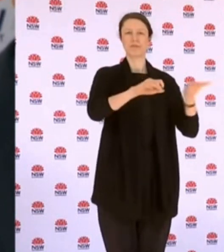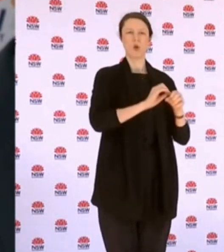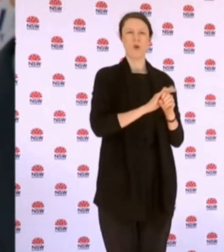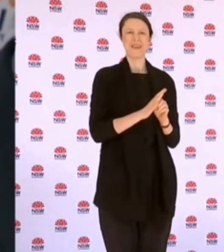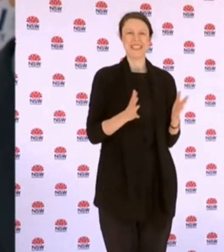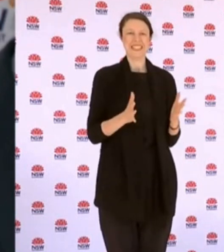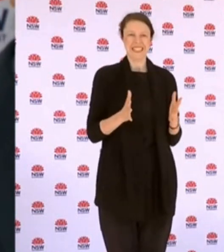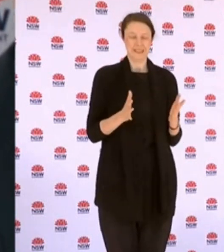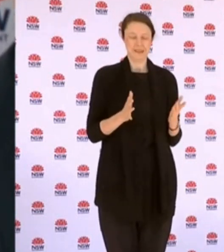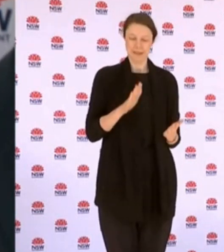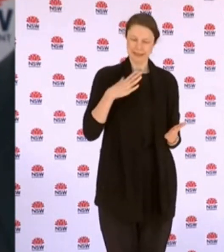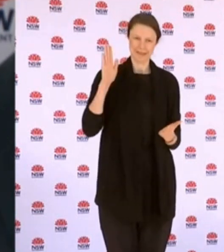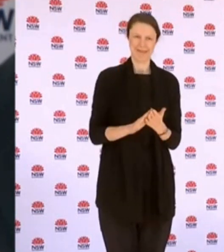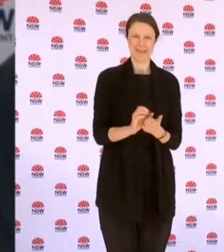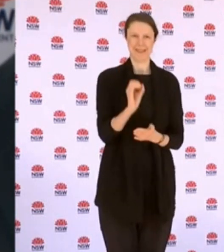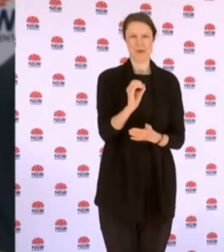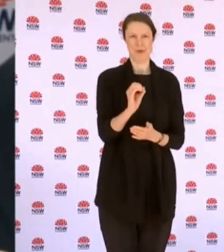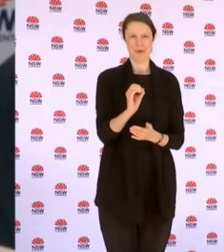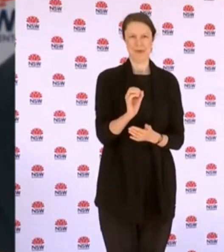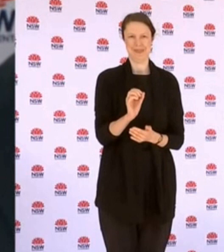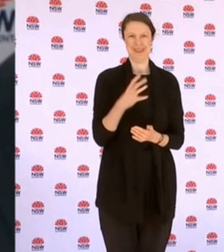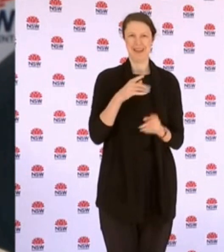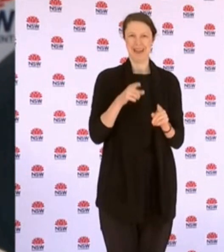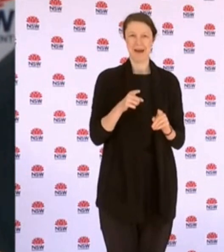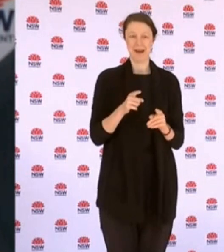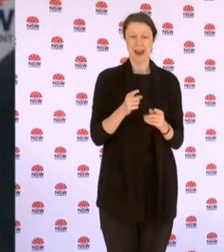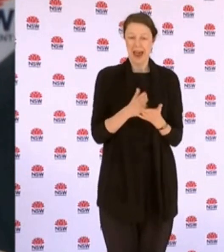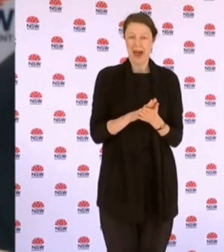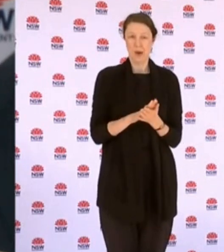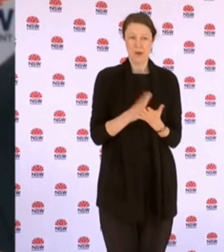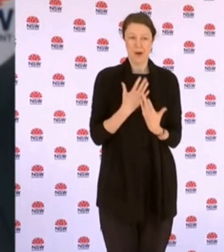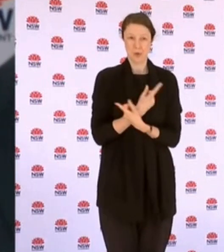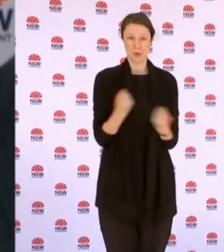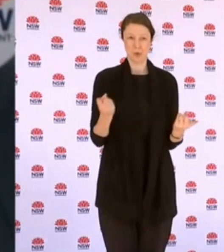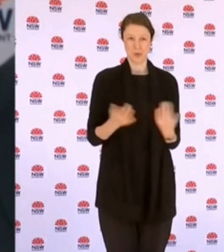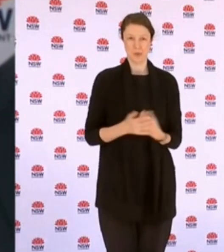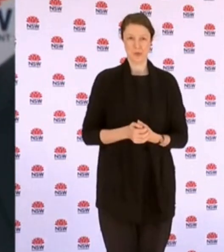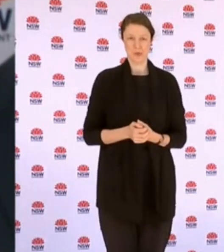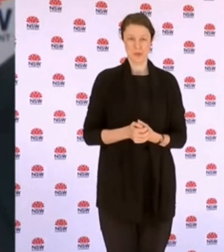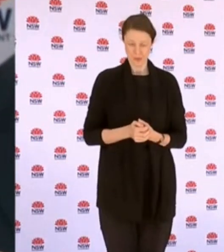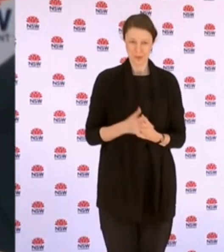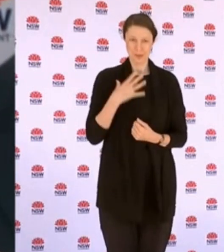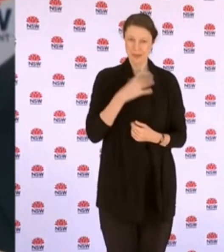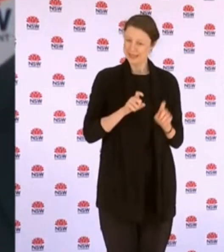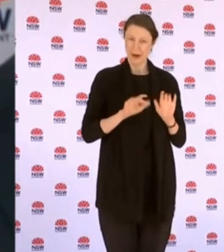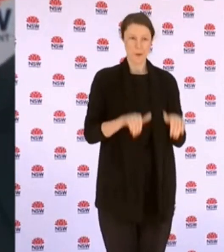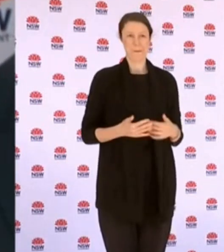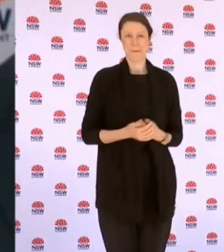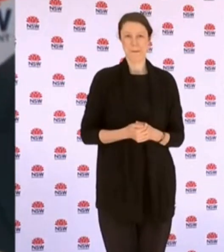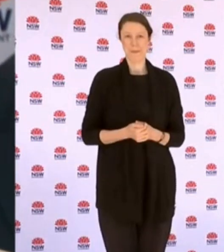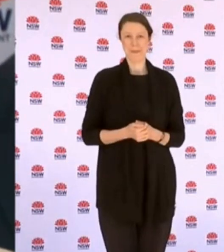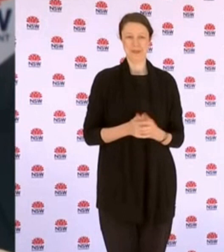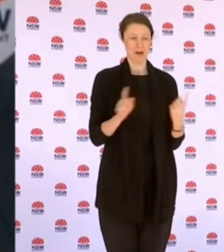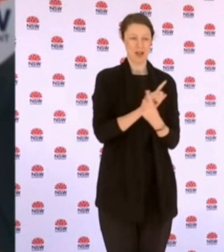lockdown, but a large part of that is up to us. Please don't move around unless you have to. Don't have interactions with others unless you have to. I know it's really